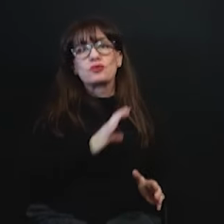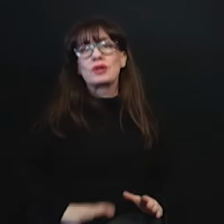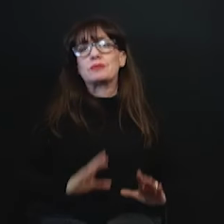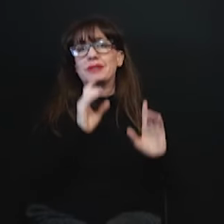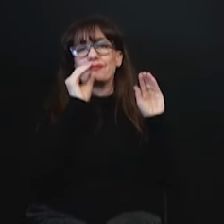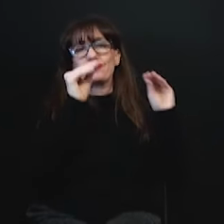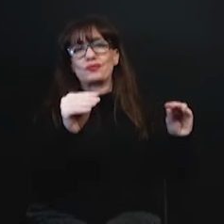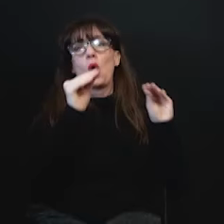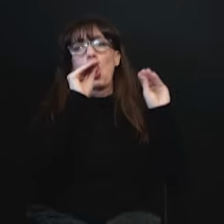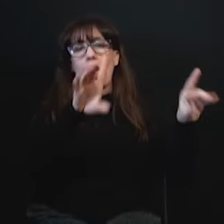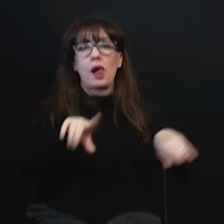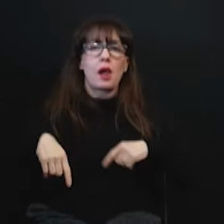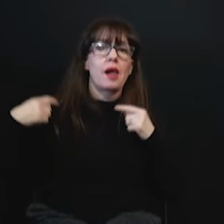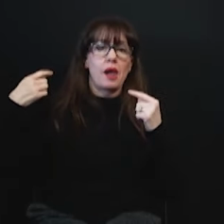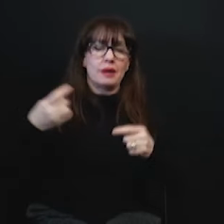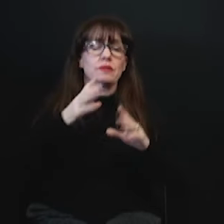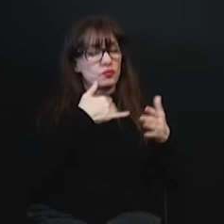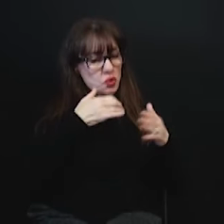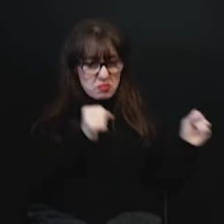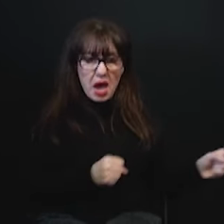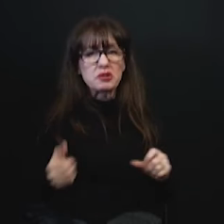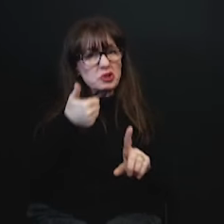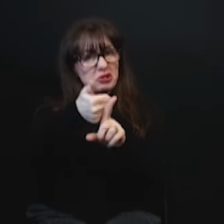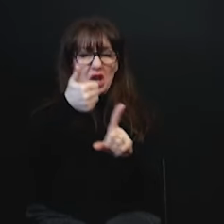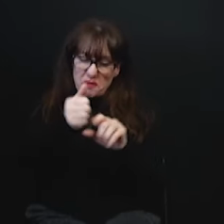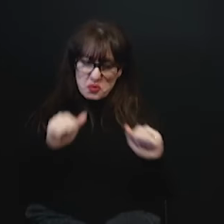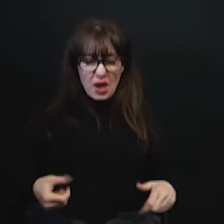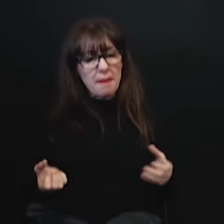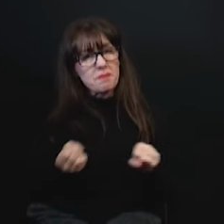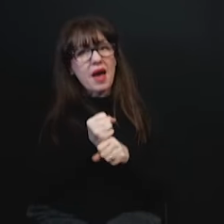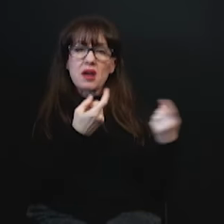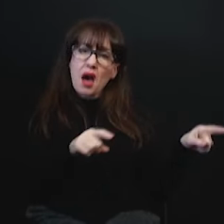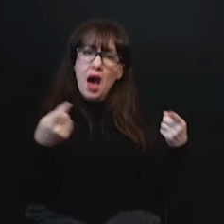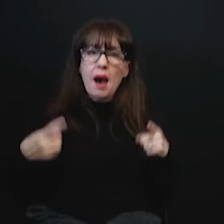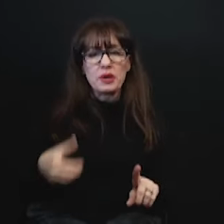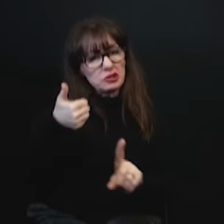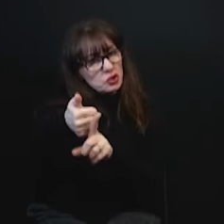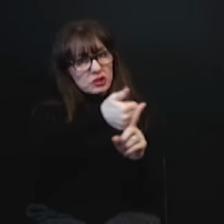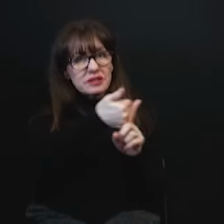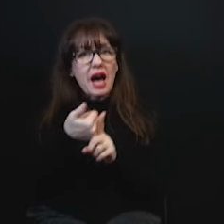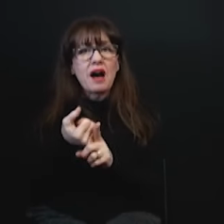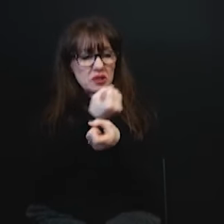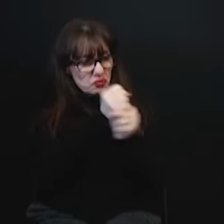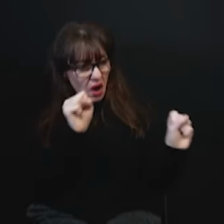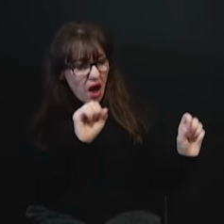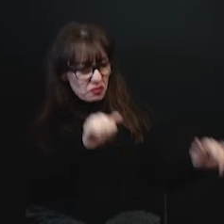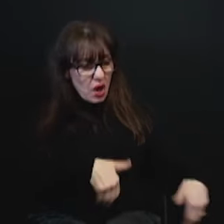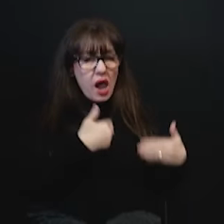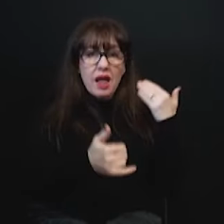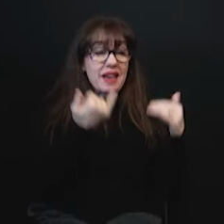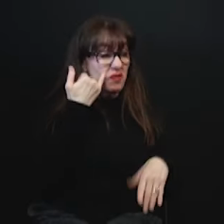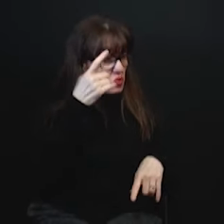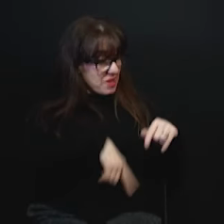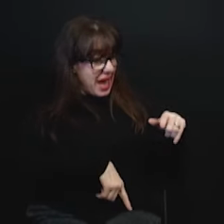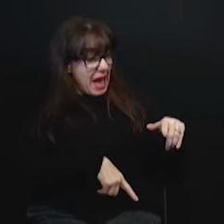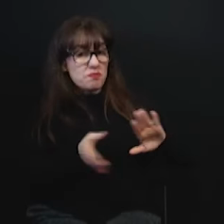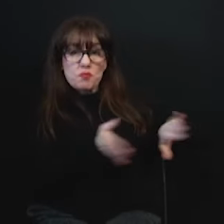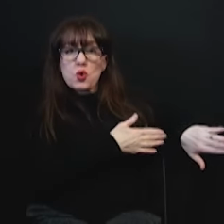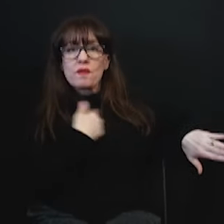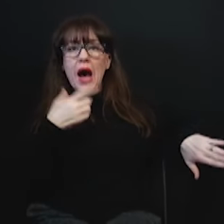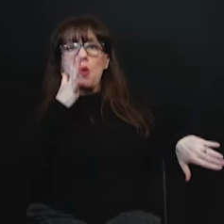the day we were born, pull yourself up by your bootstraps, make it happen. Survival of the fittest, baby. If you can't do it, get out of the way,